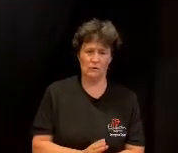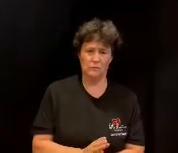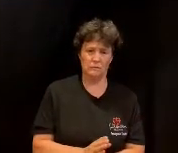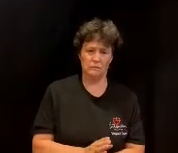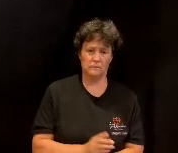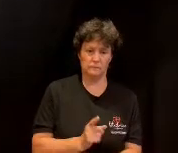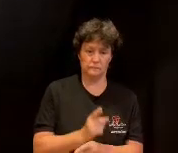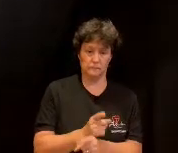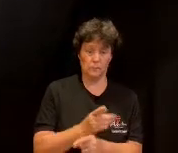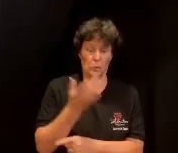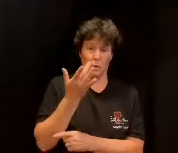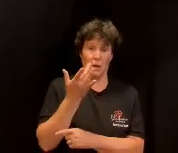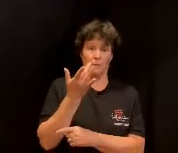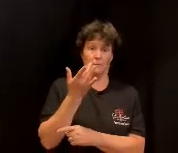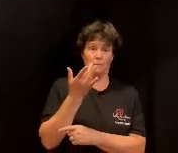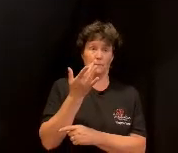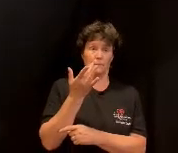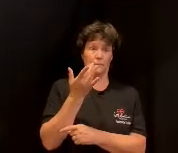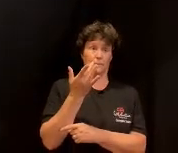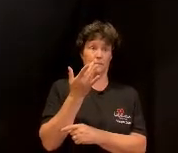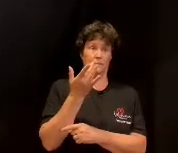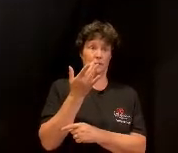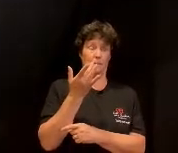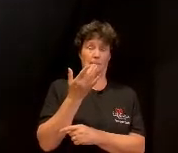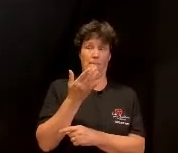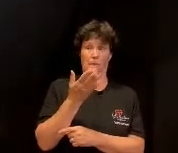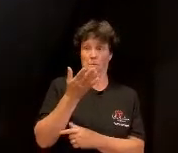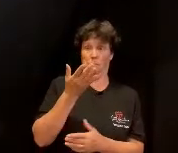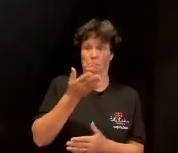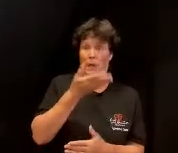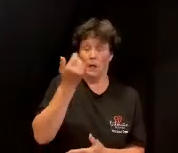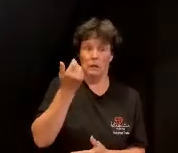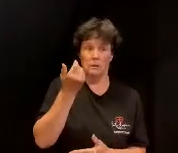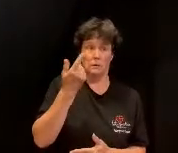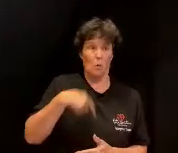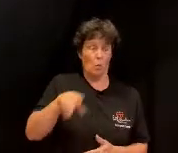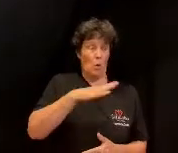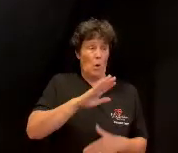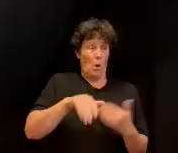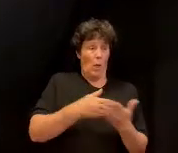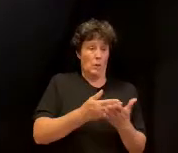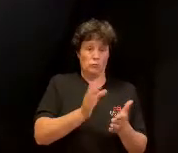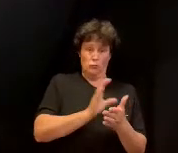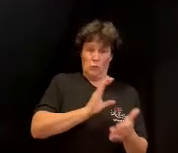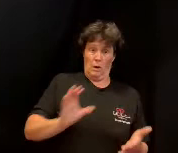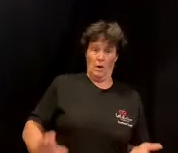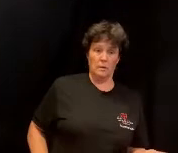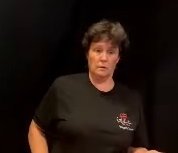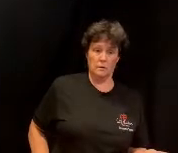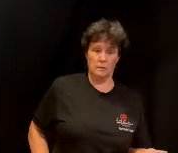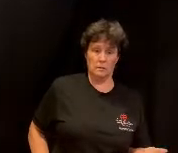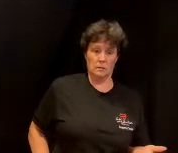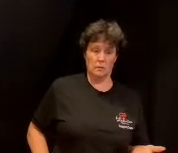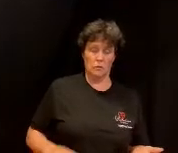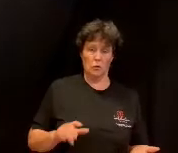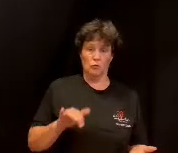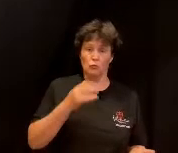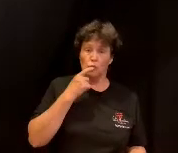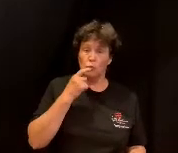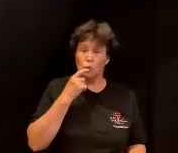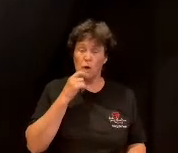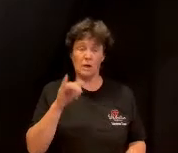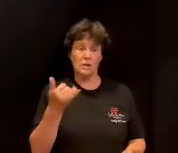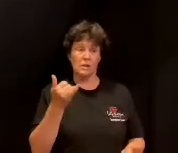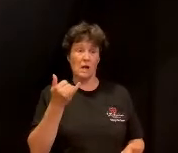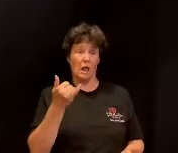Right? Why? Well, I mean, because we're all in Christ. Right? Red and yellow, black and white, we're all